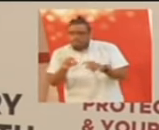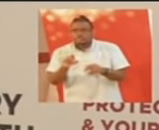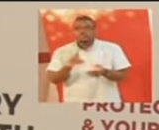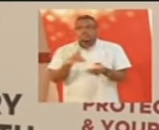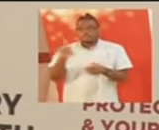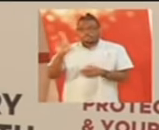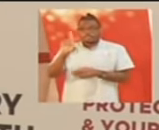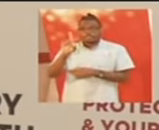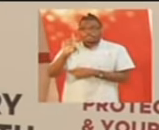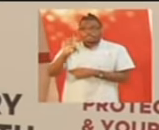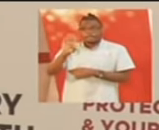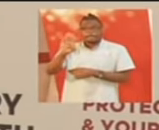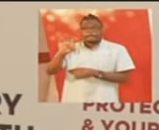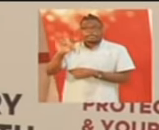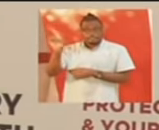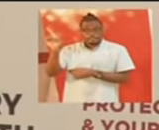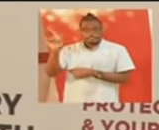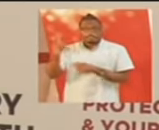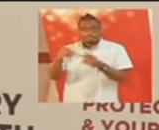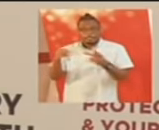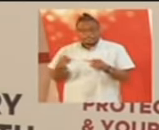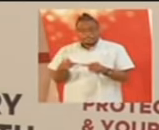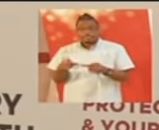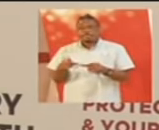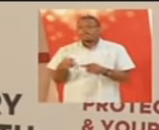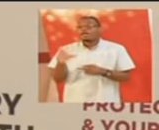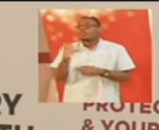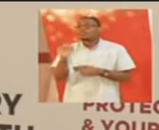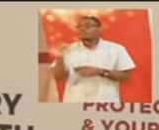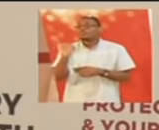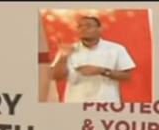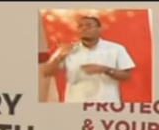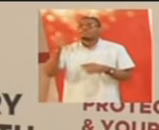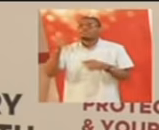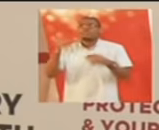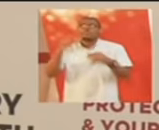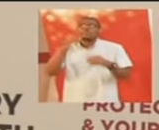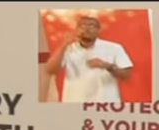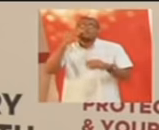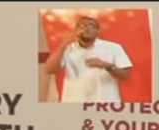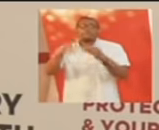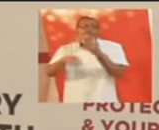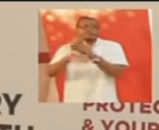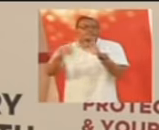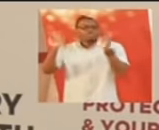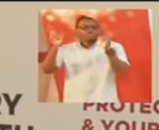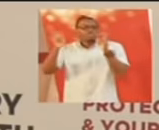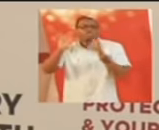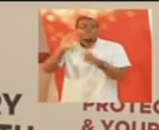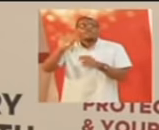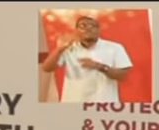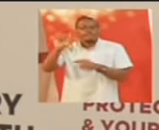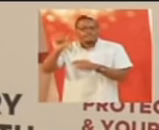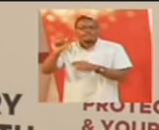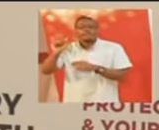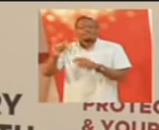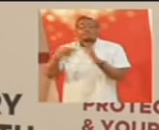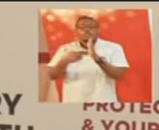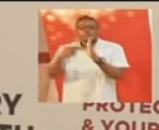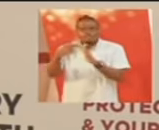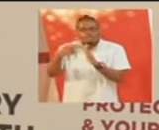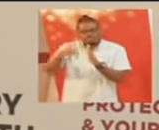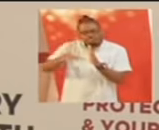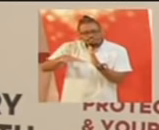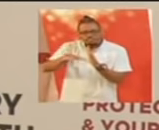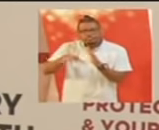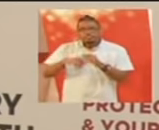that we use, as well as the Home of Football, and we have 4 hotels in that process. The changes in the parallel